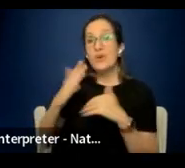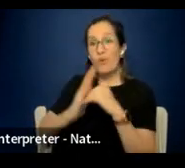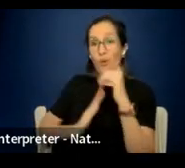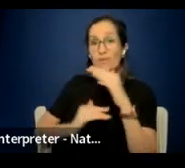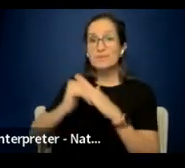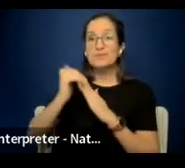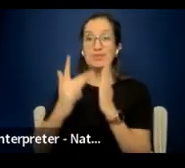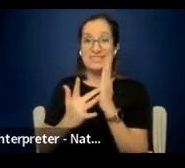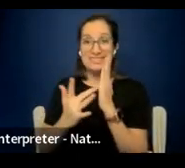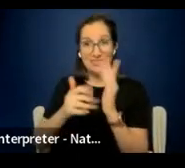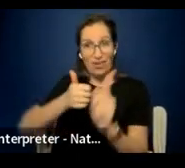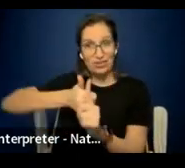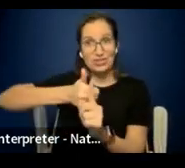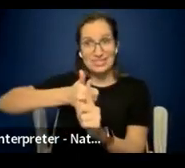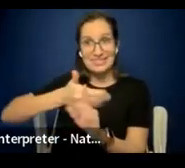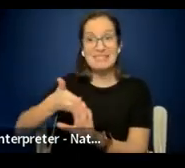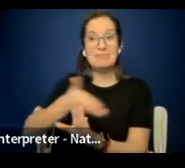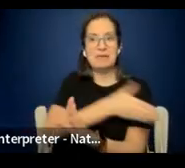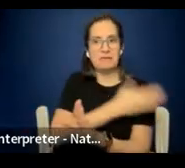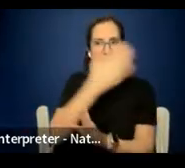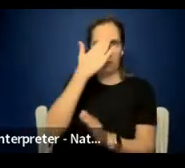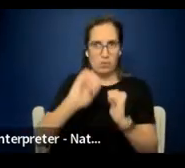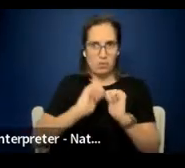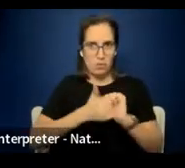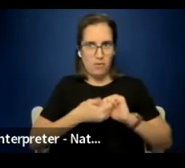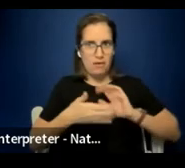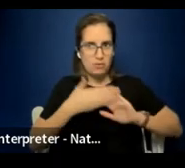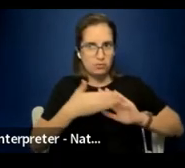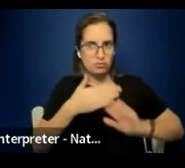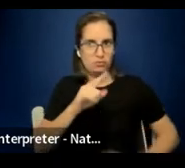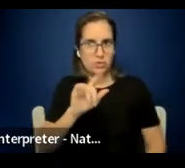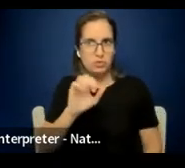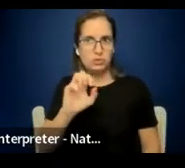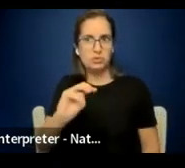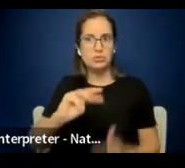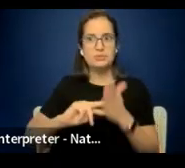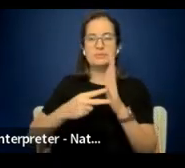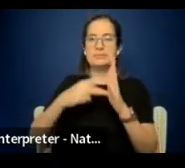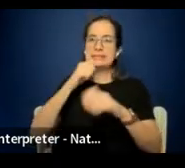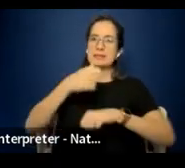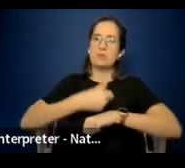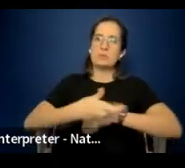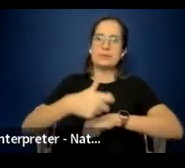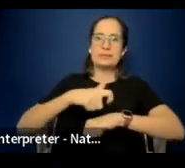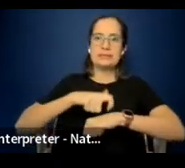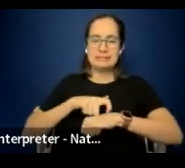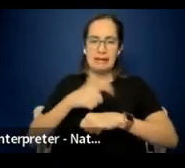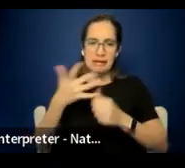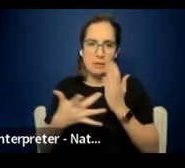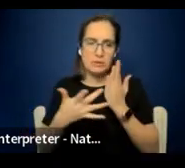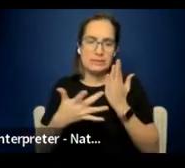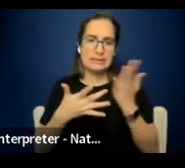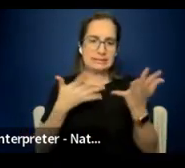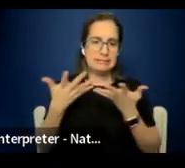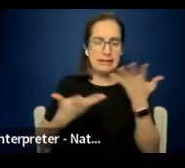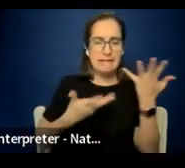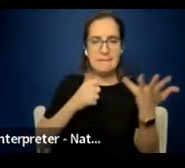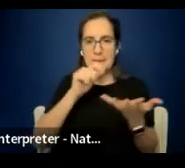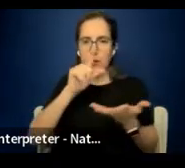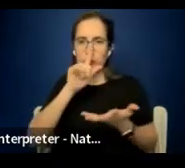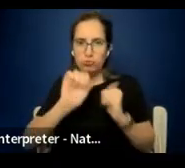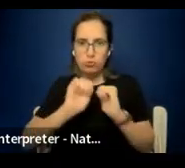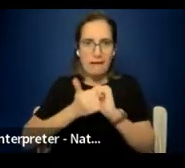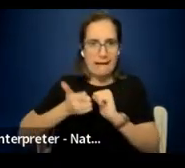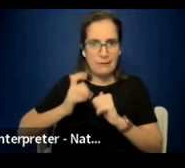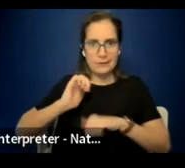that in advance and you know how to run something, so we're not spending a lot of time with sort of clunky technology, figuring it out with people on